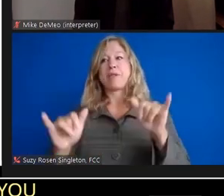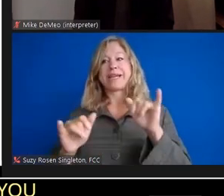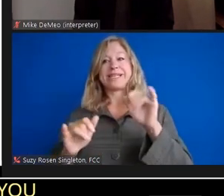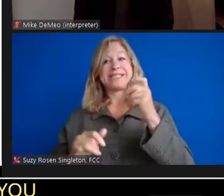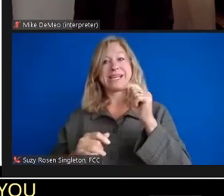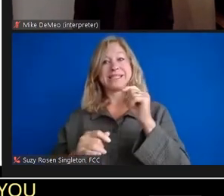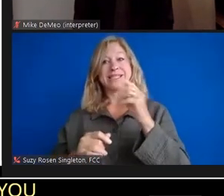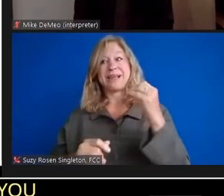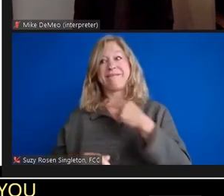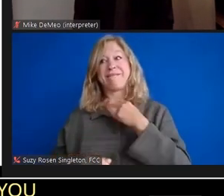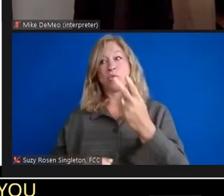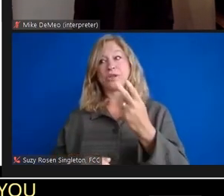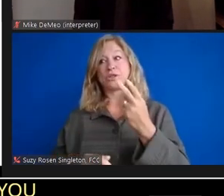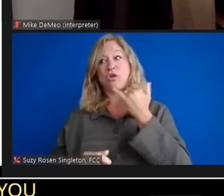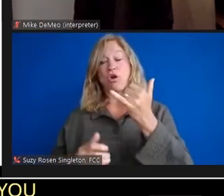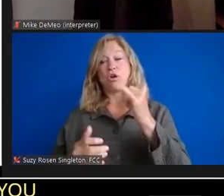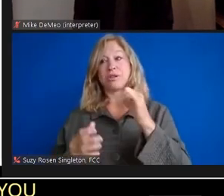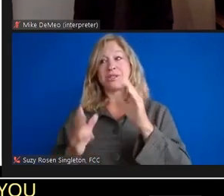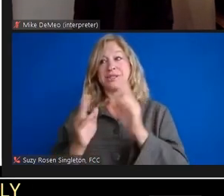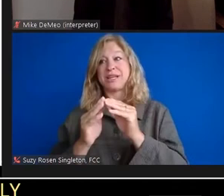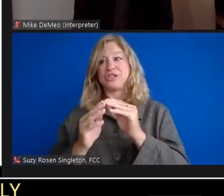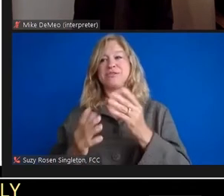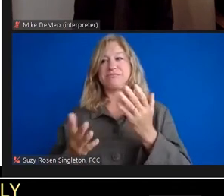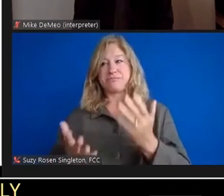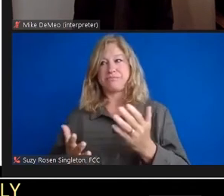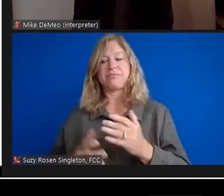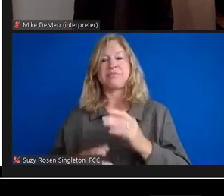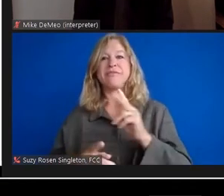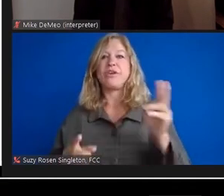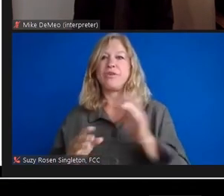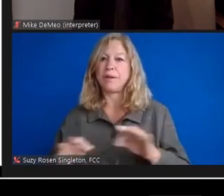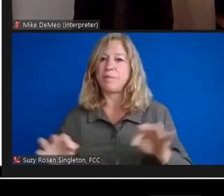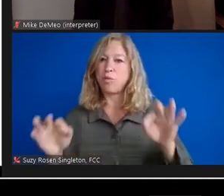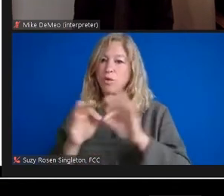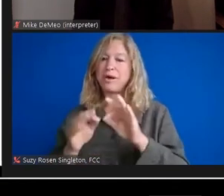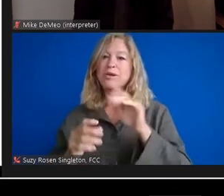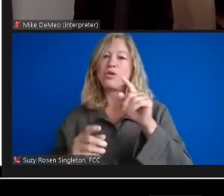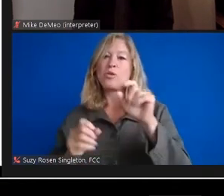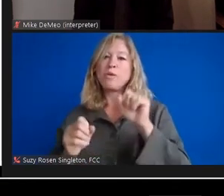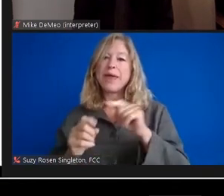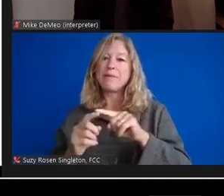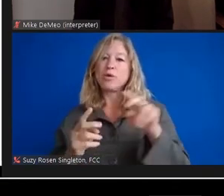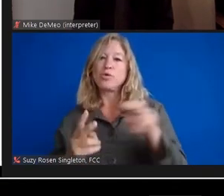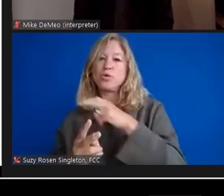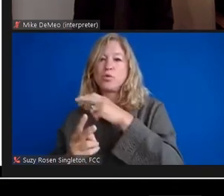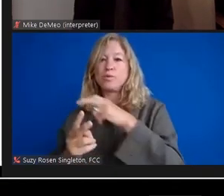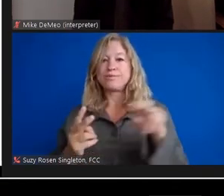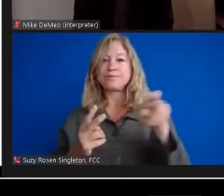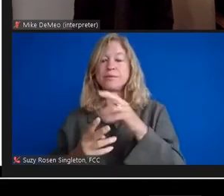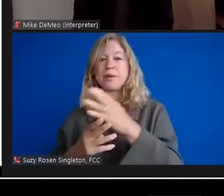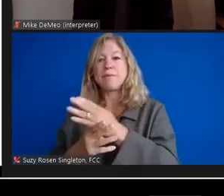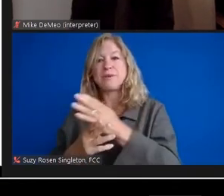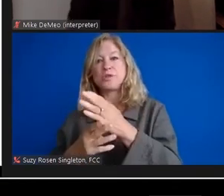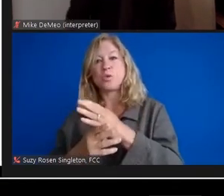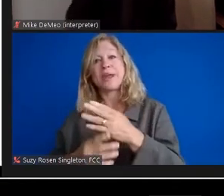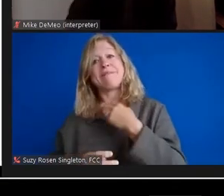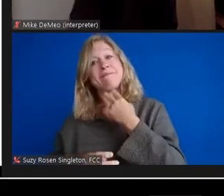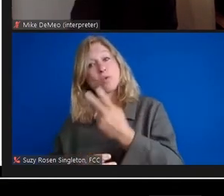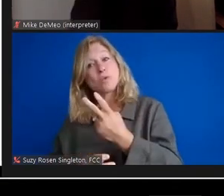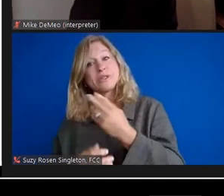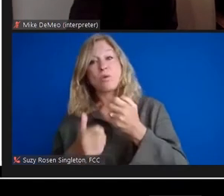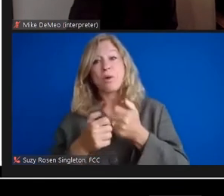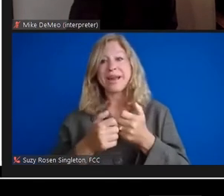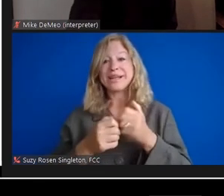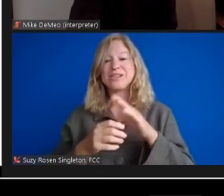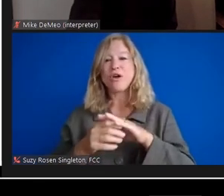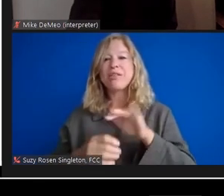911. And then simultaneous text and voice in the same call session, which is a very important function that you'd be able to switch